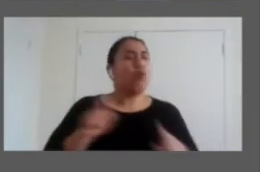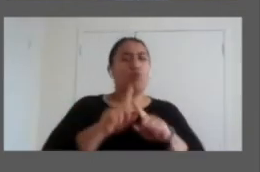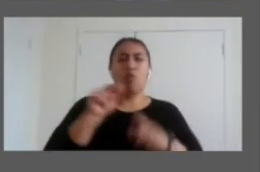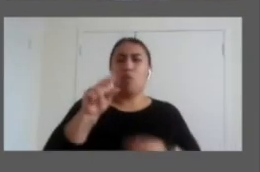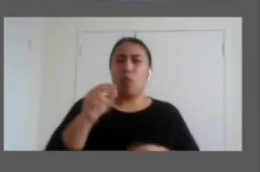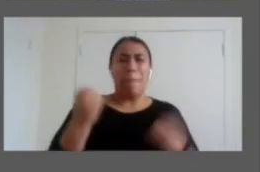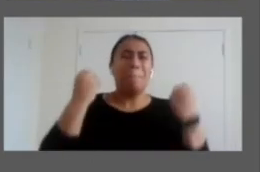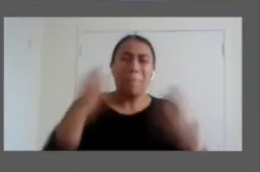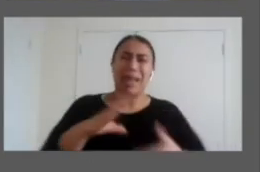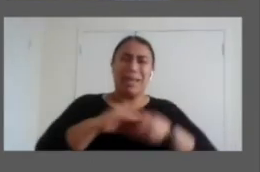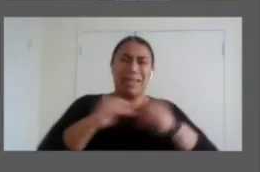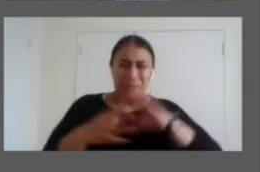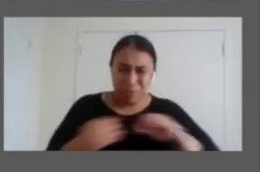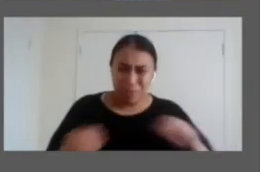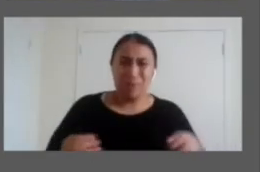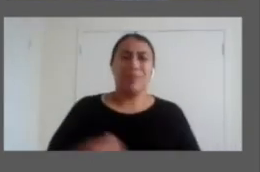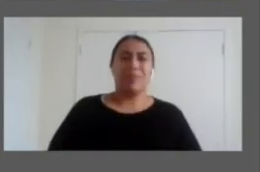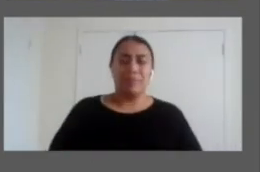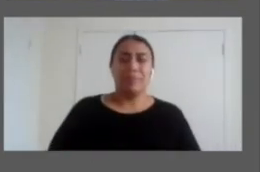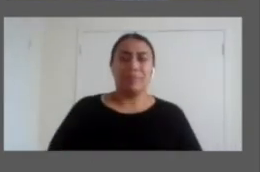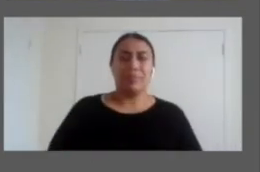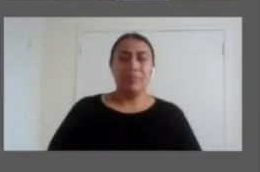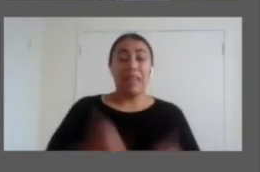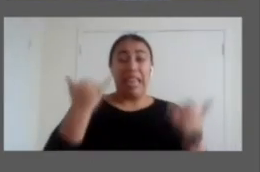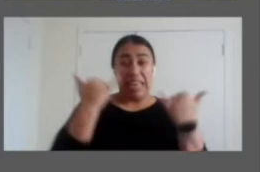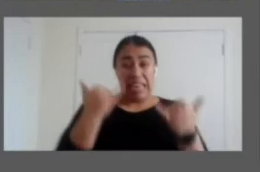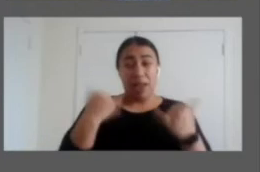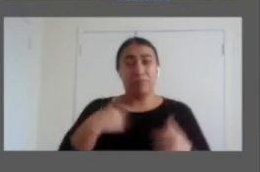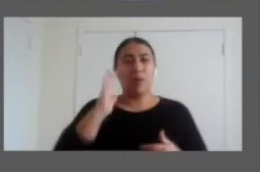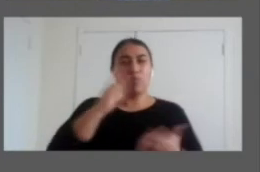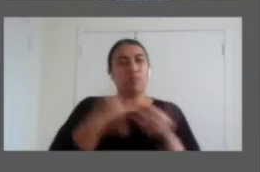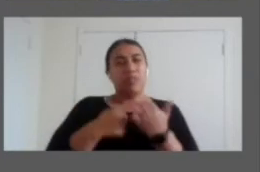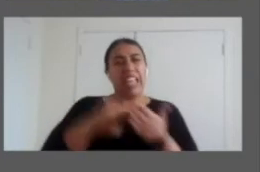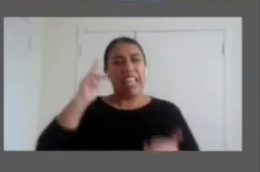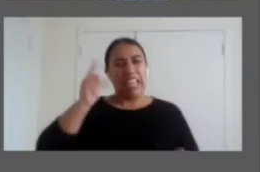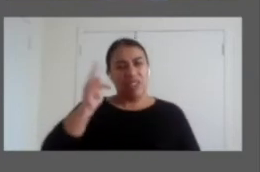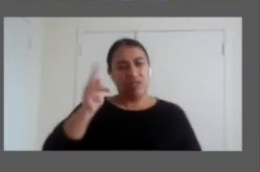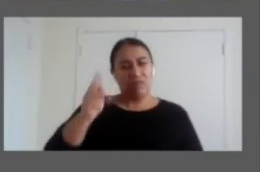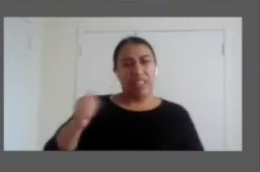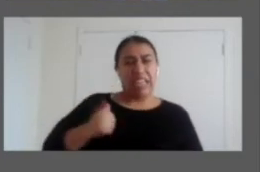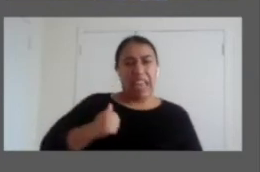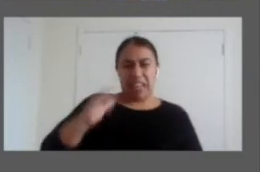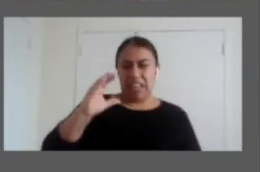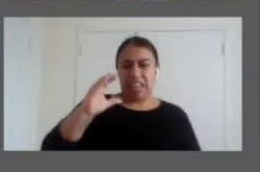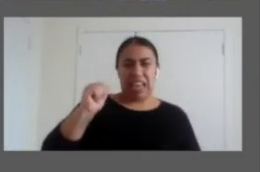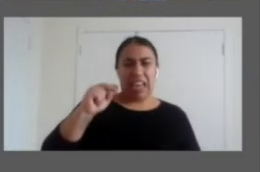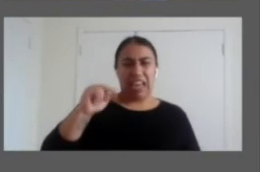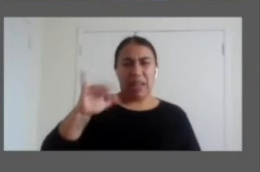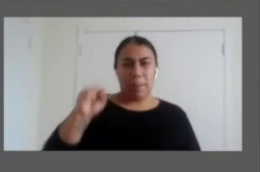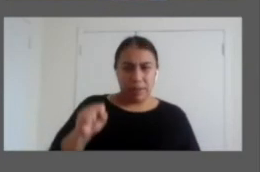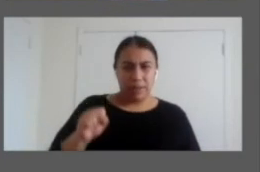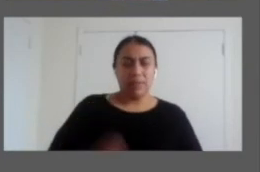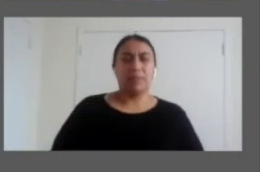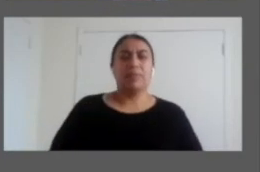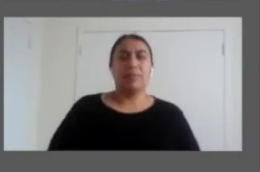This was called MMAR, Medical Marijuana Access Program. This covered two main categories, including